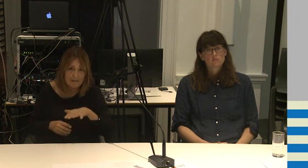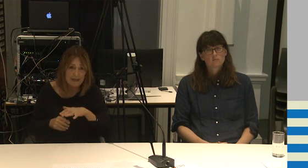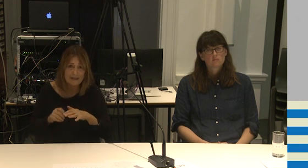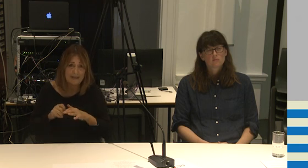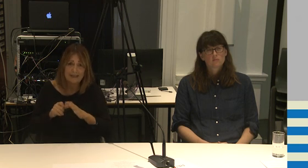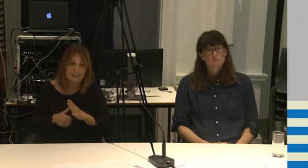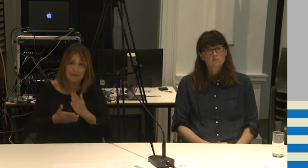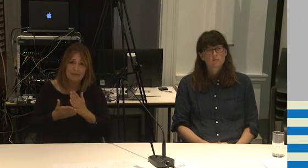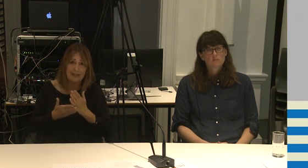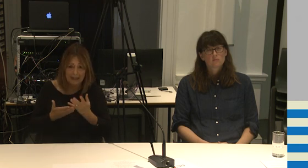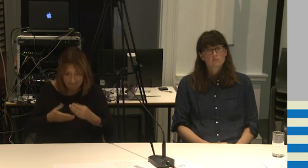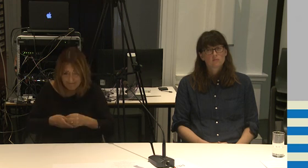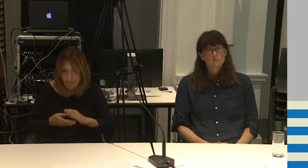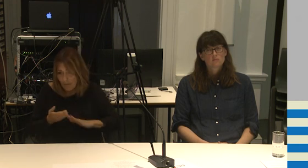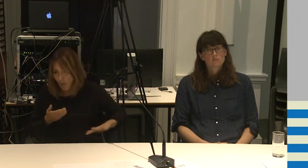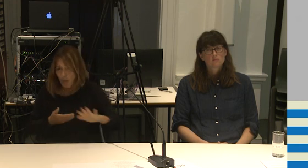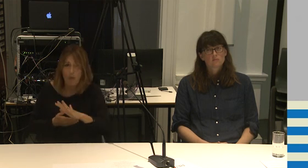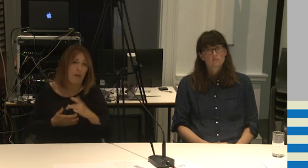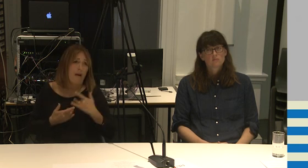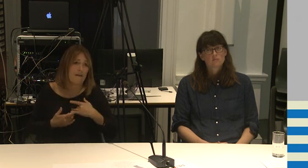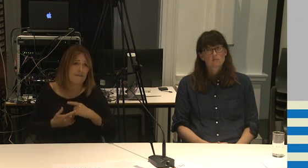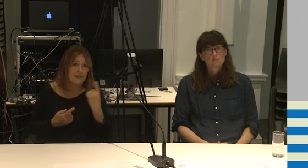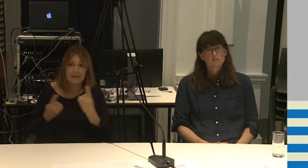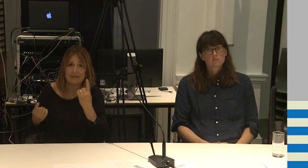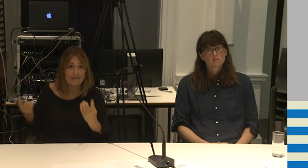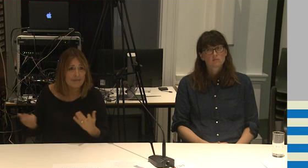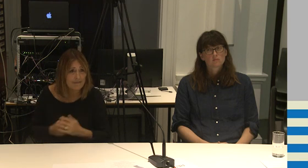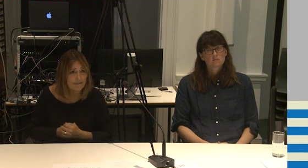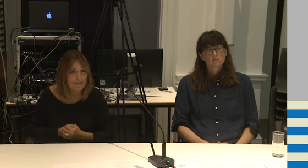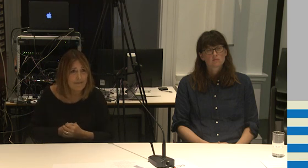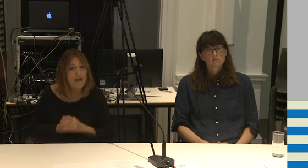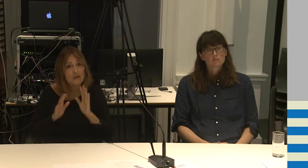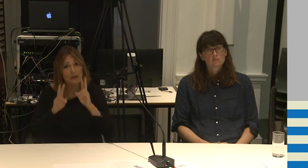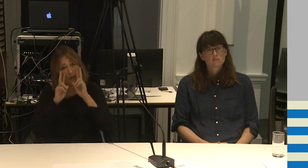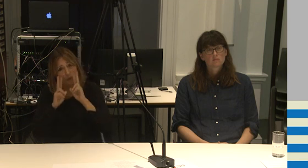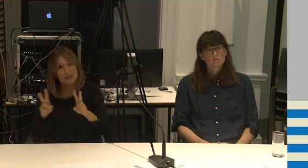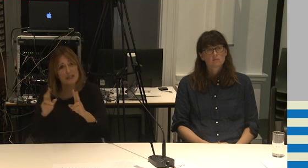is a part of everybody's life. And that's the way I prefer to perceive it, you see.